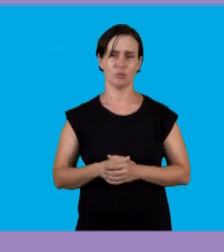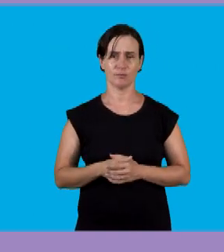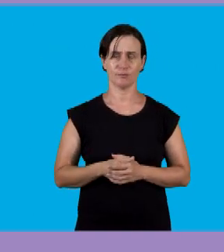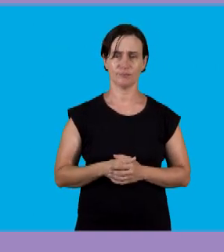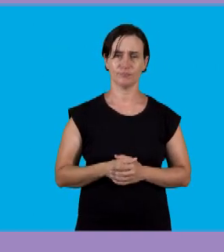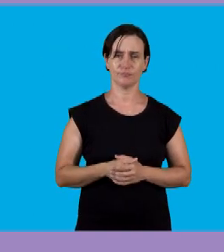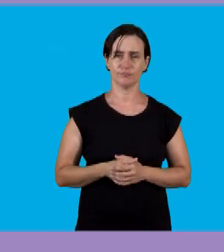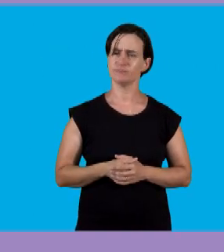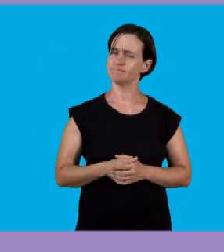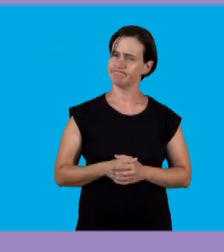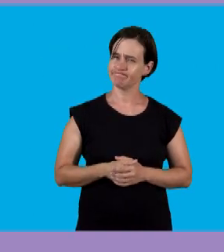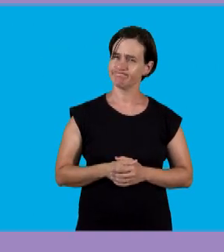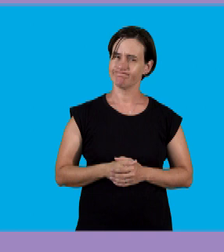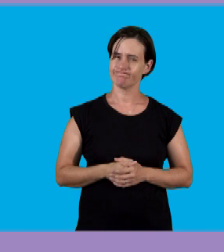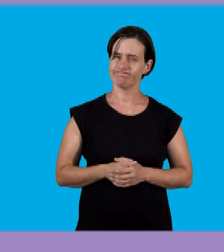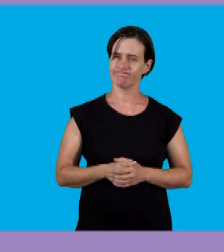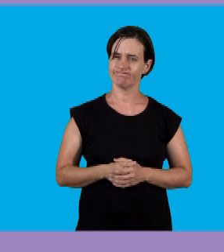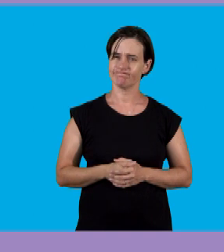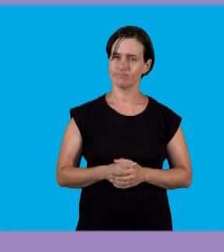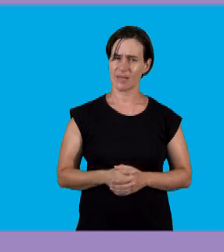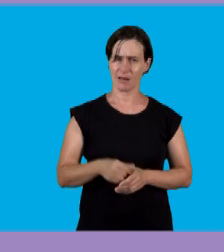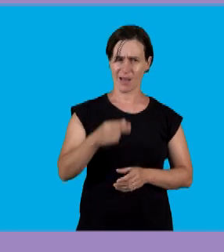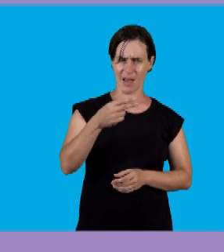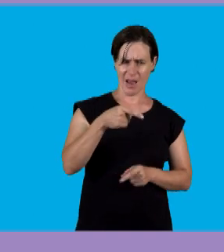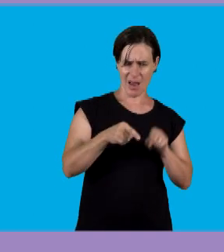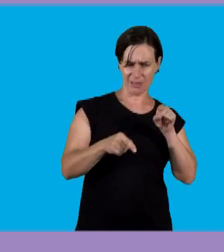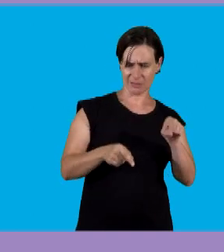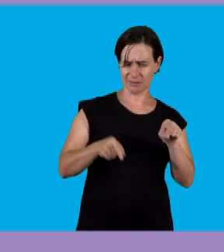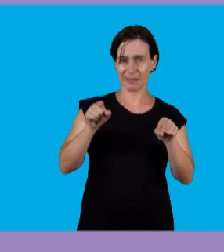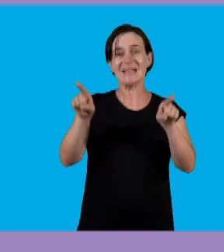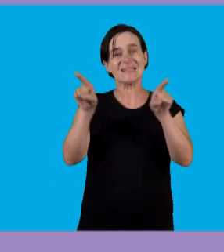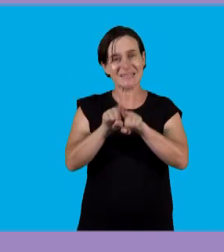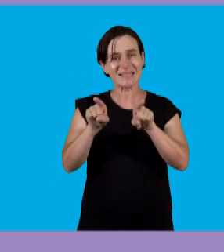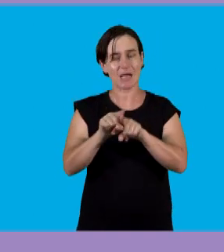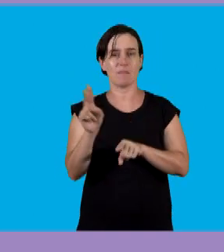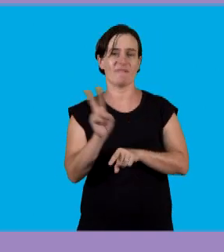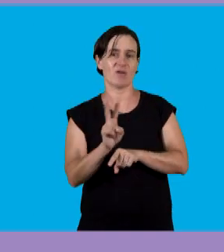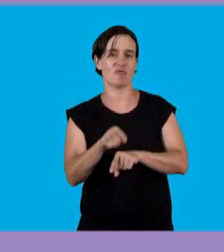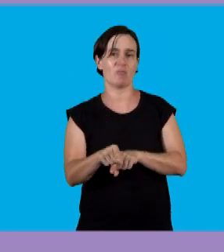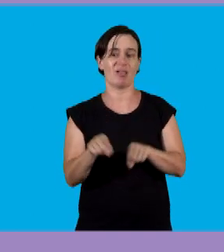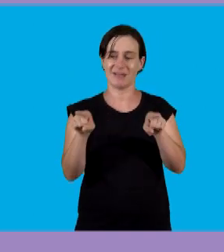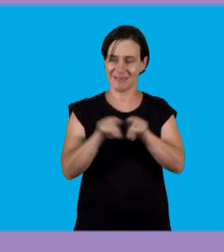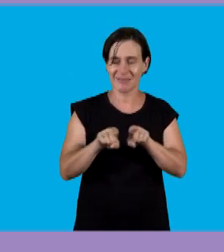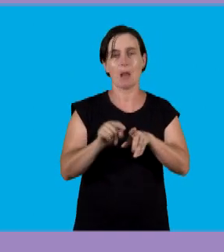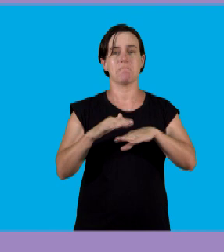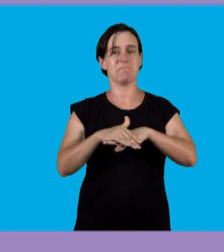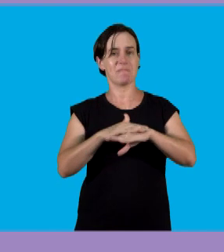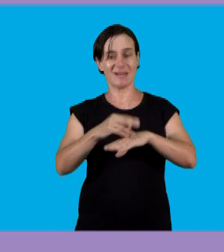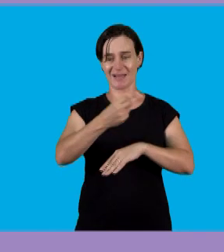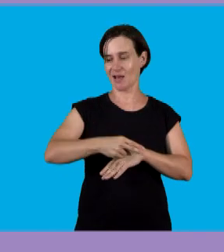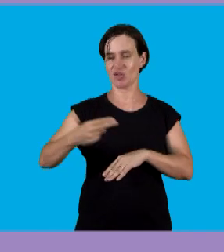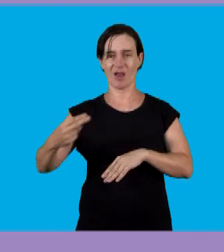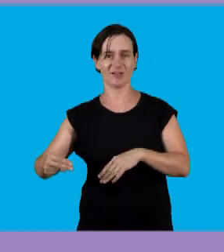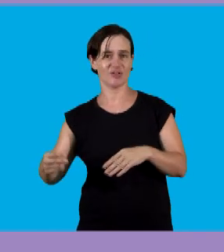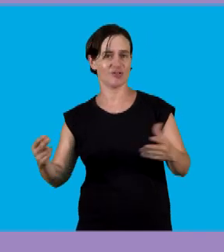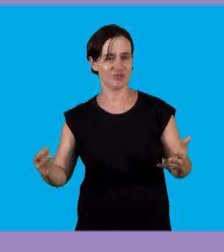h cubed. Now, because this is the same variable, remember, same base, we are